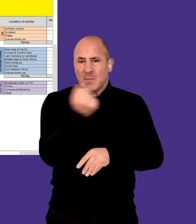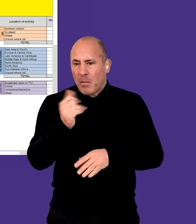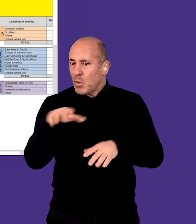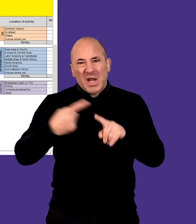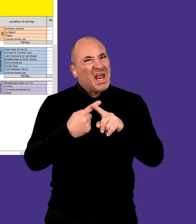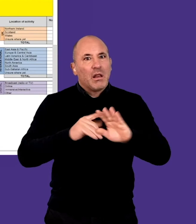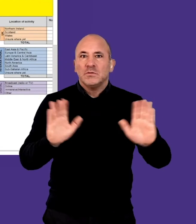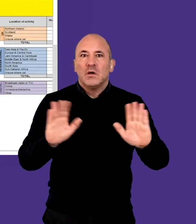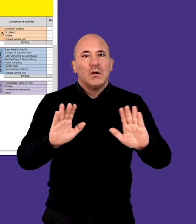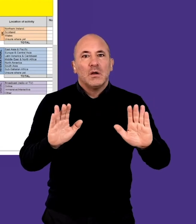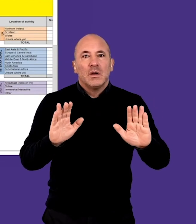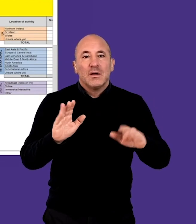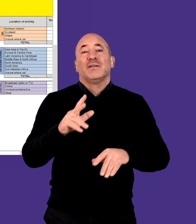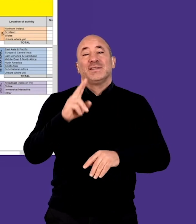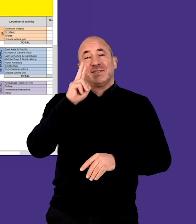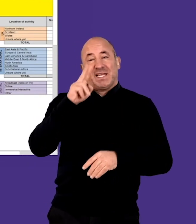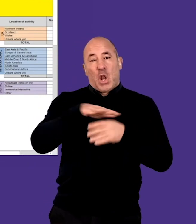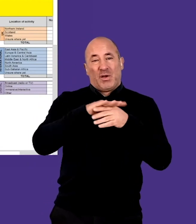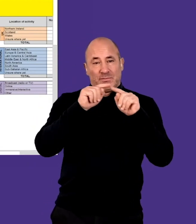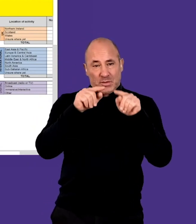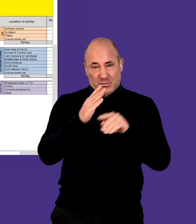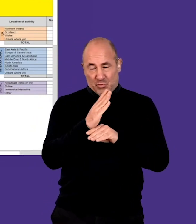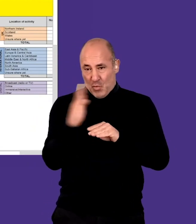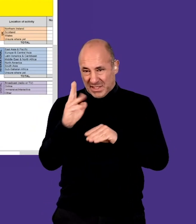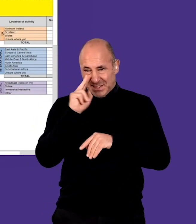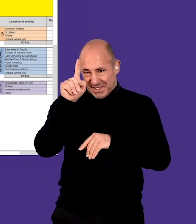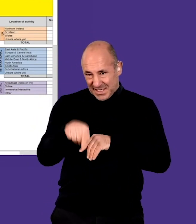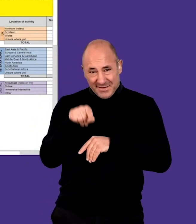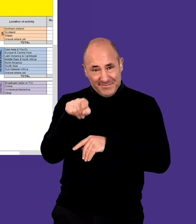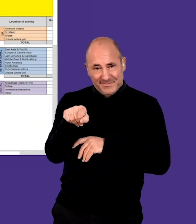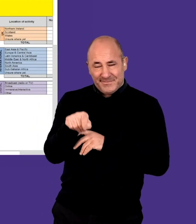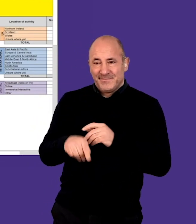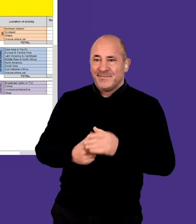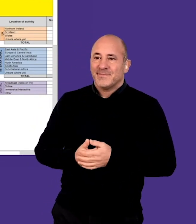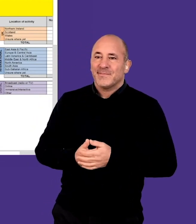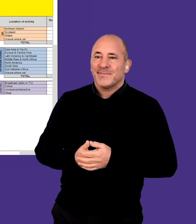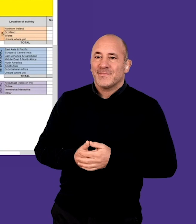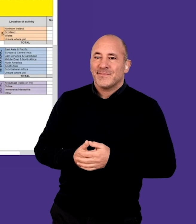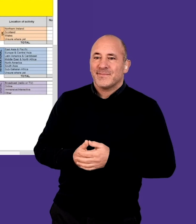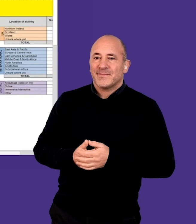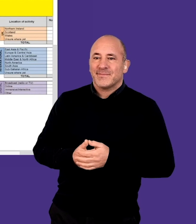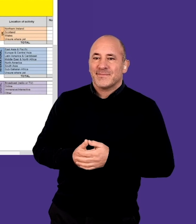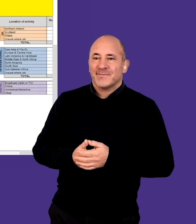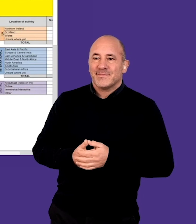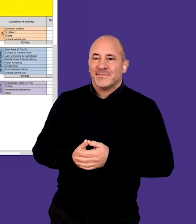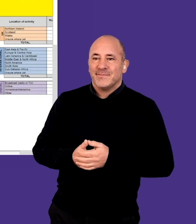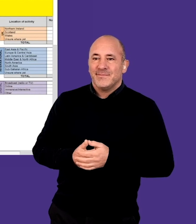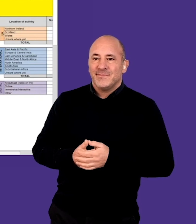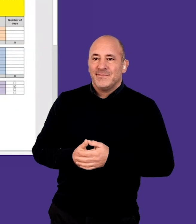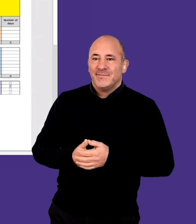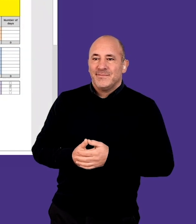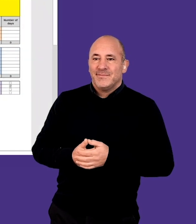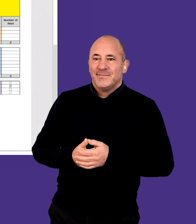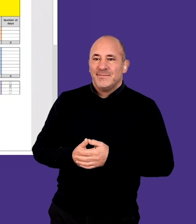If any part of your activity is happening outside of England, use the location boxes provided to the right of the form